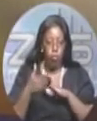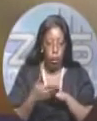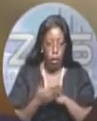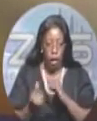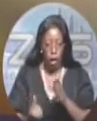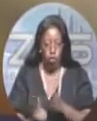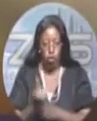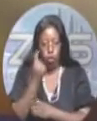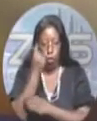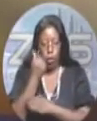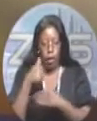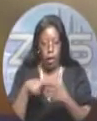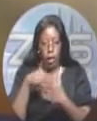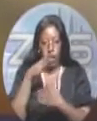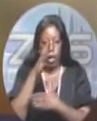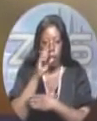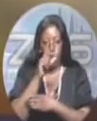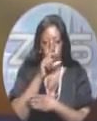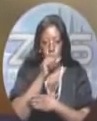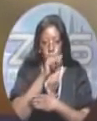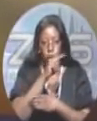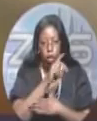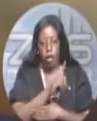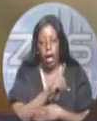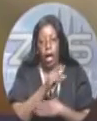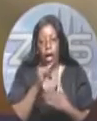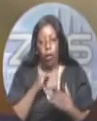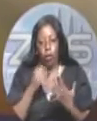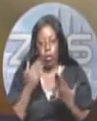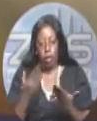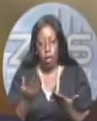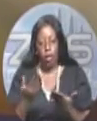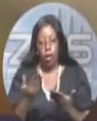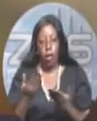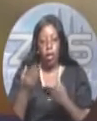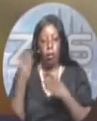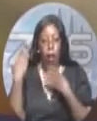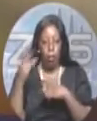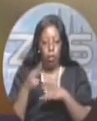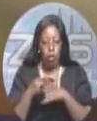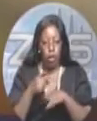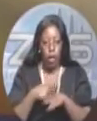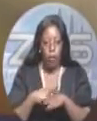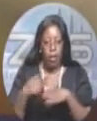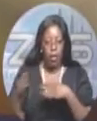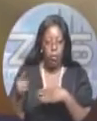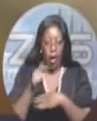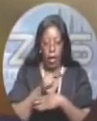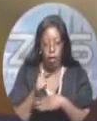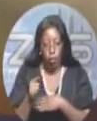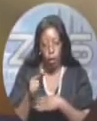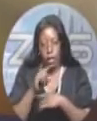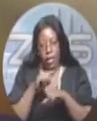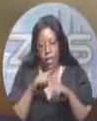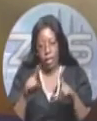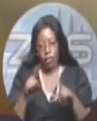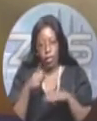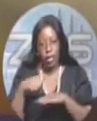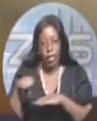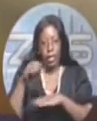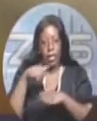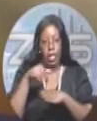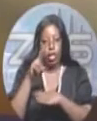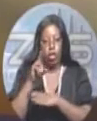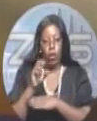raised up in Brooklyn. I have been here in the Bahamas for a short period of time and then back and forth in various states in the